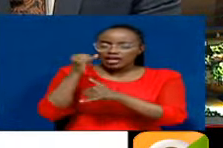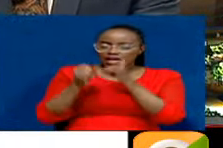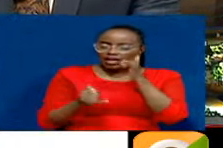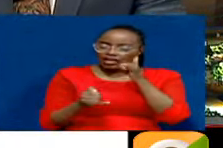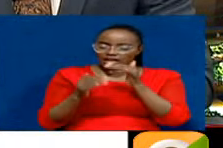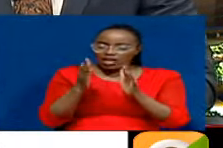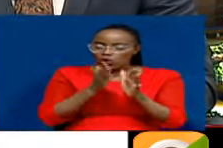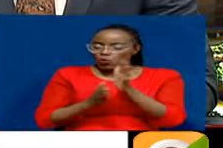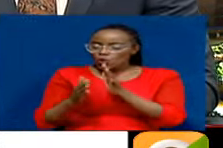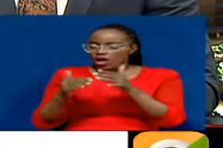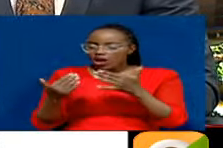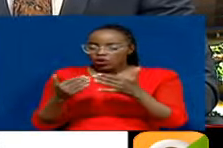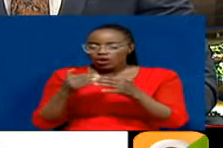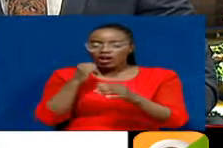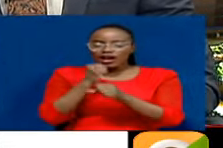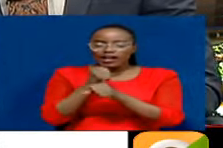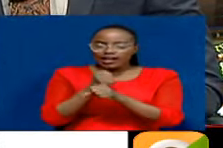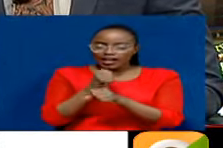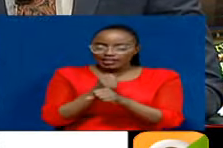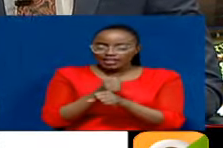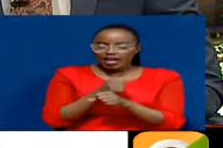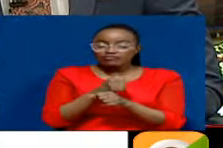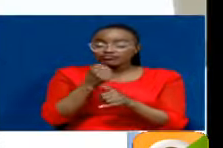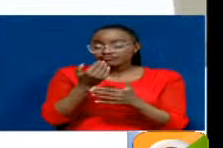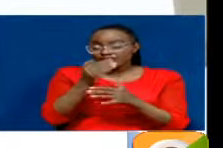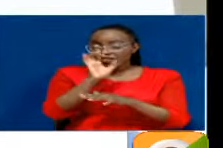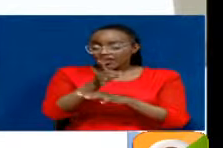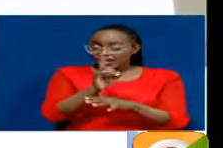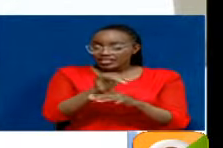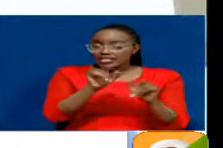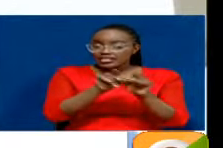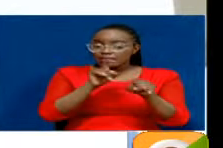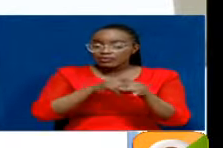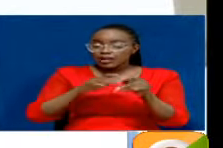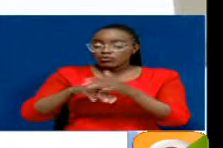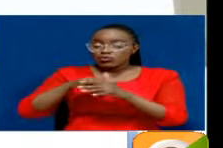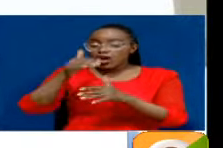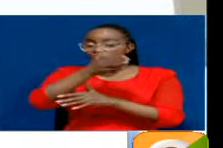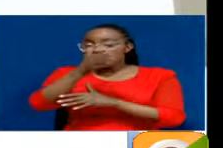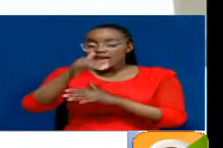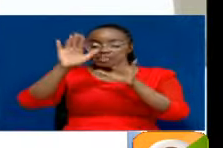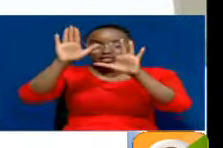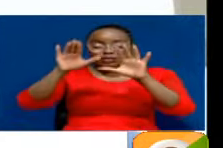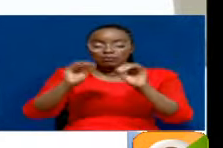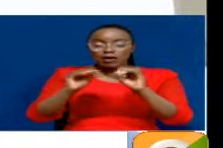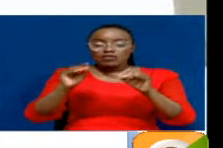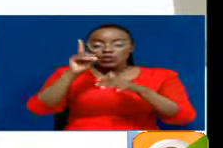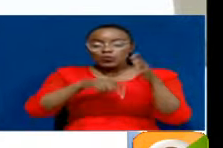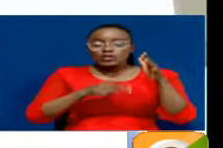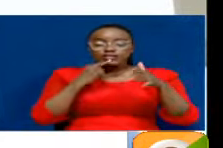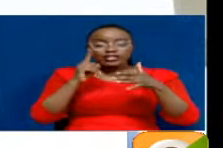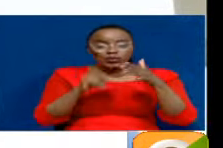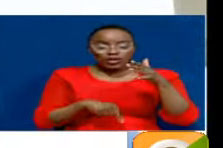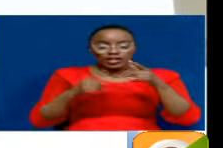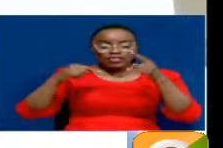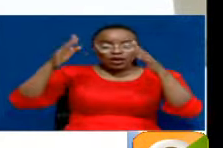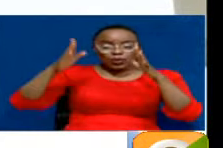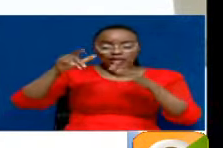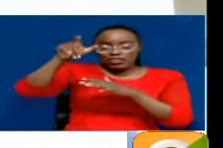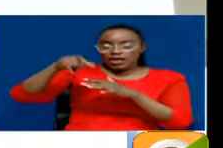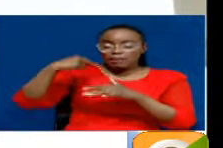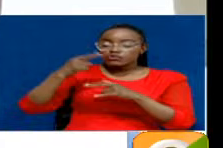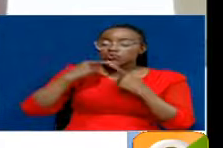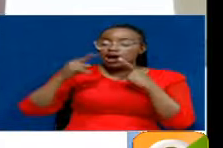career-ending tackles and career-threatening tackles. That, you know, once you are out there, it does not matter. What we say is that the winner is the one